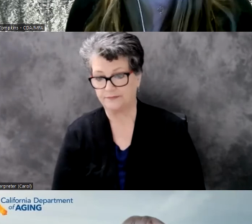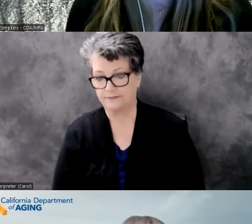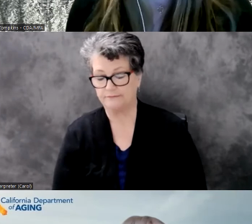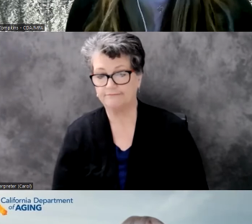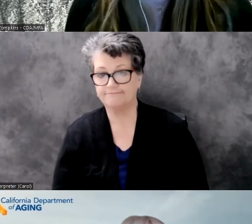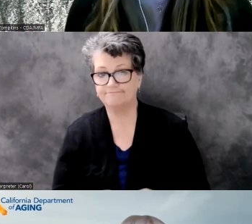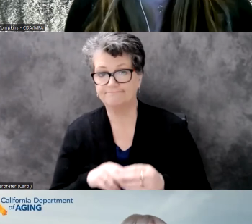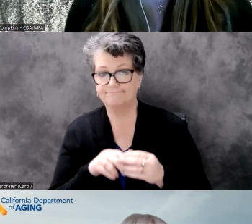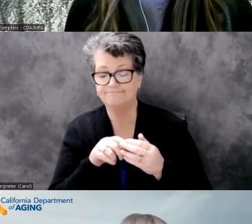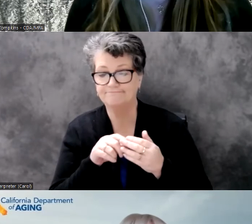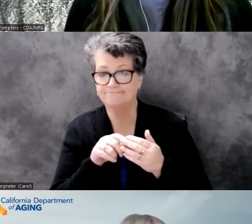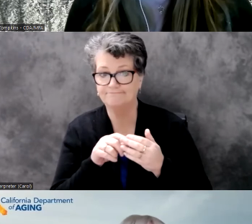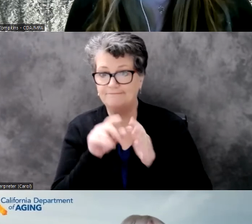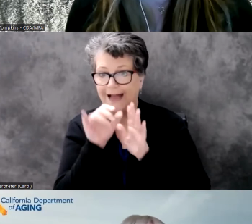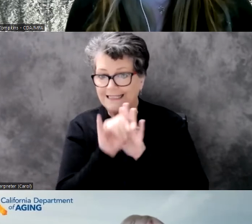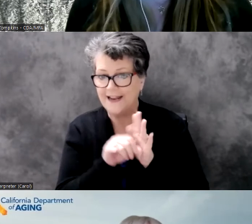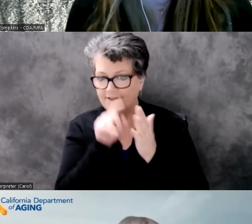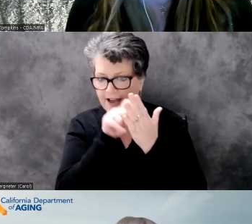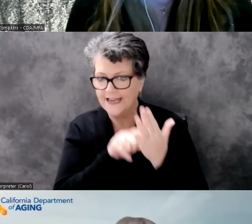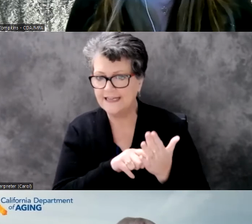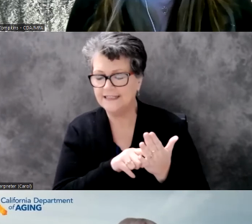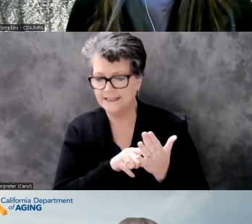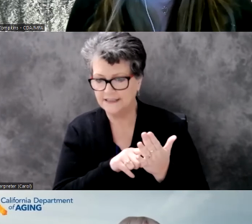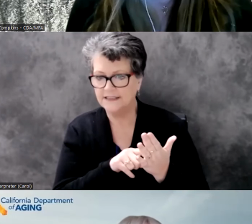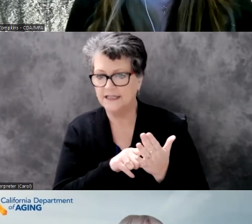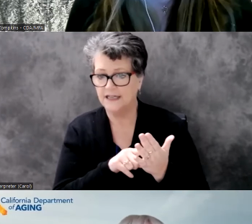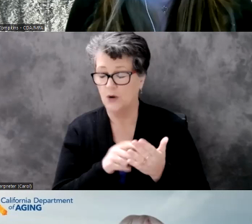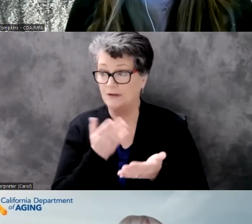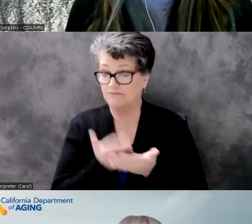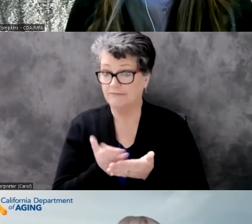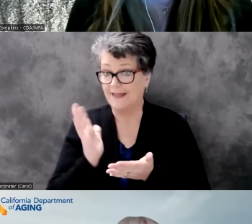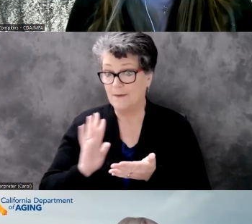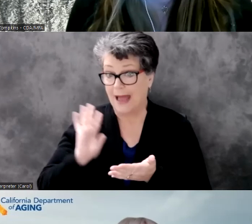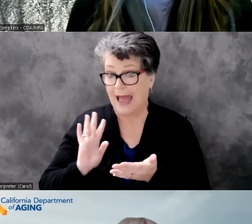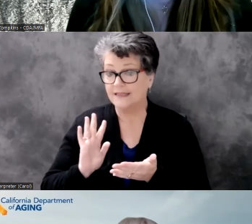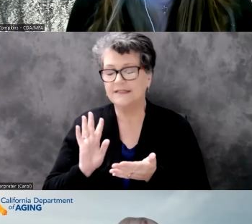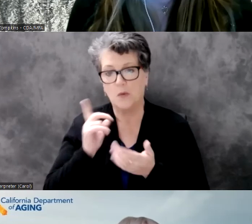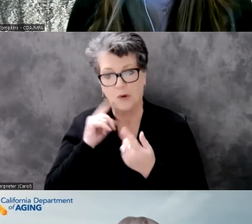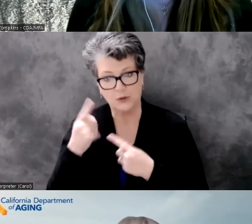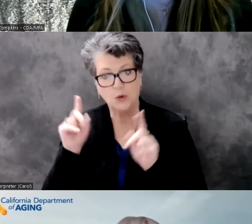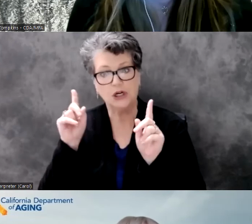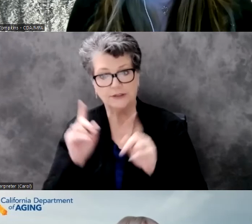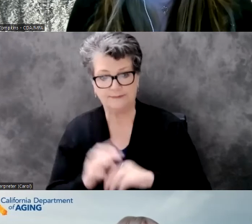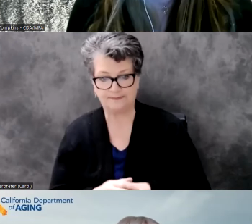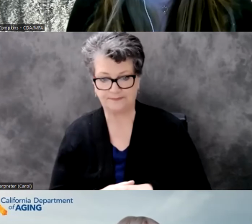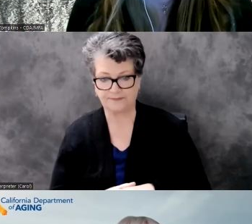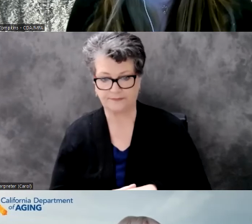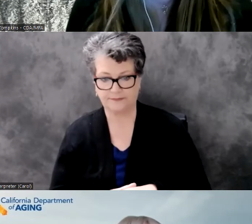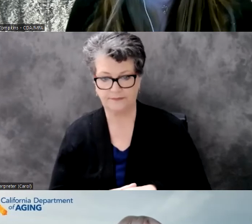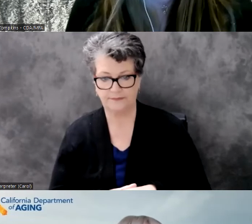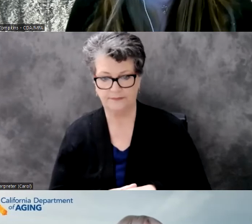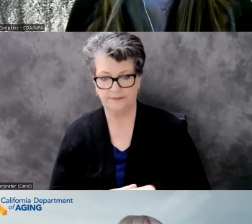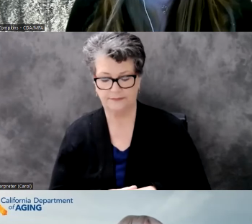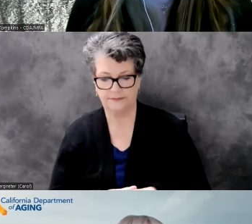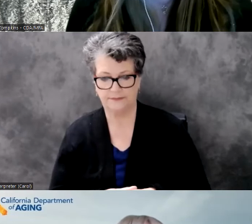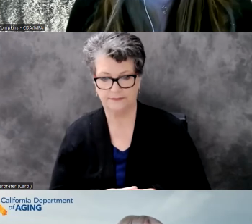identifying what has been implemented in the past and what has worked out. What else do we have